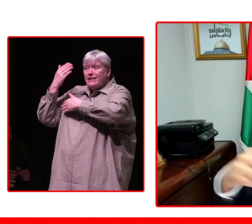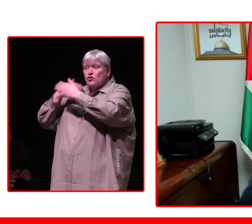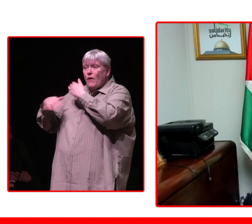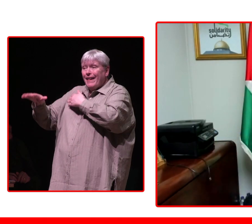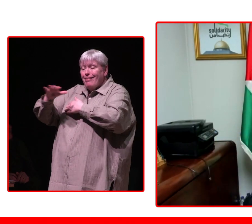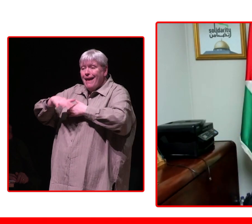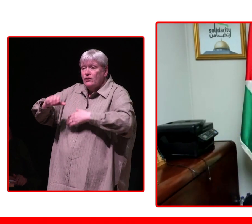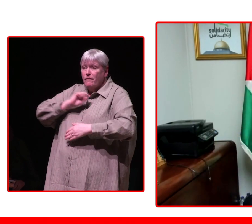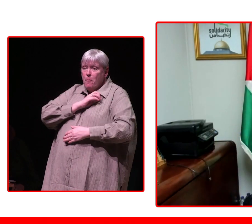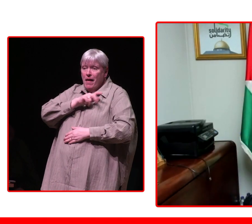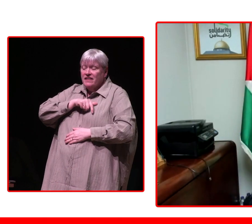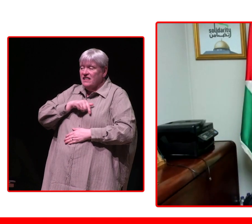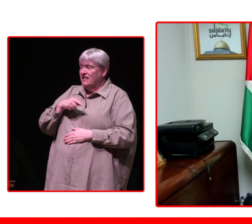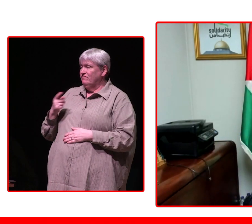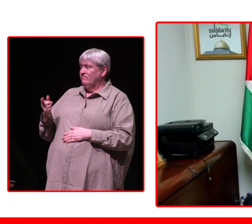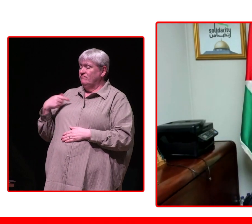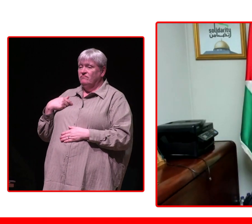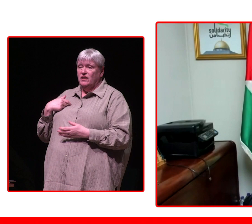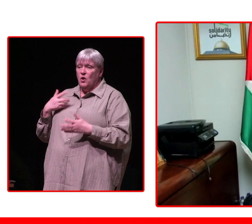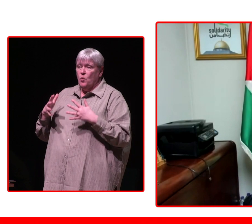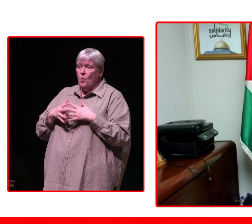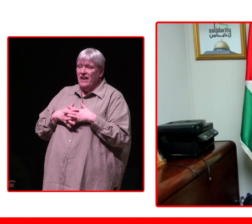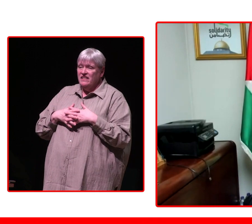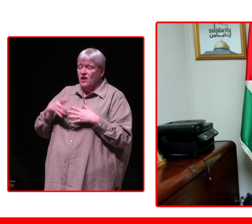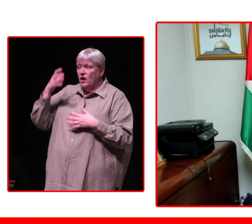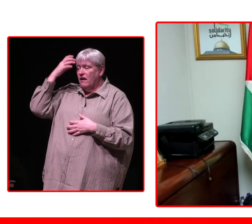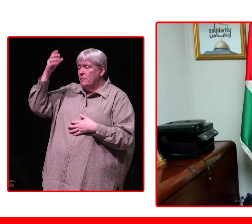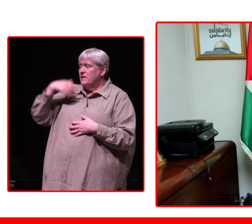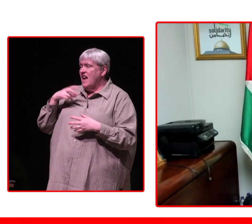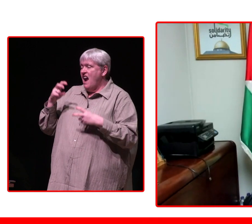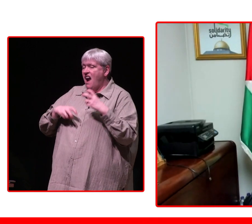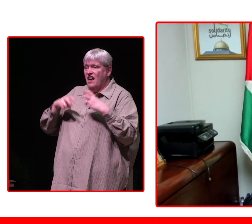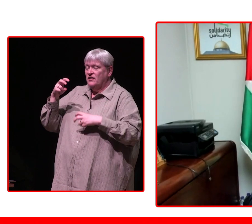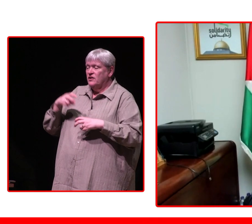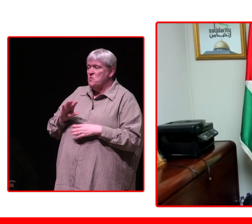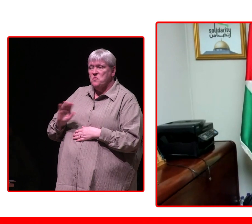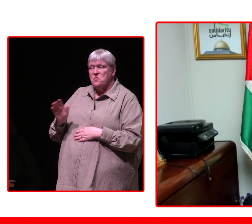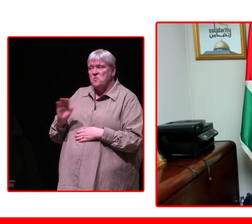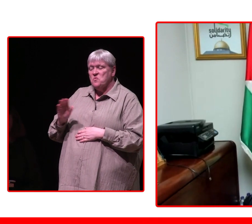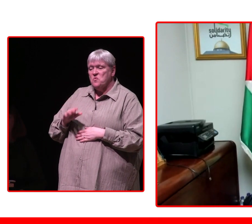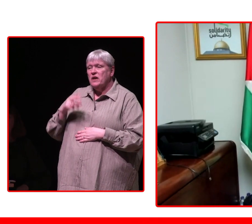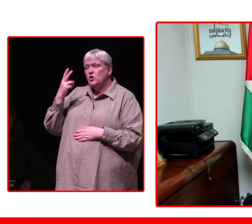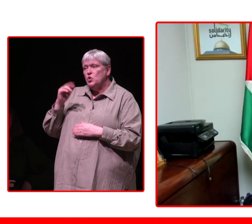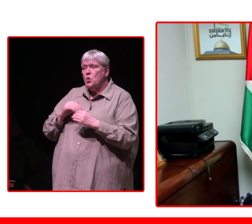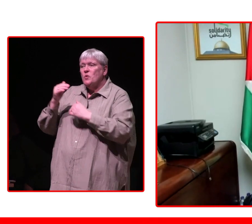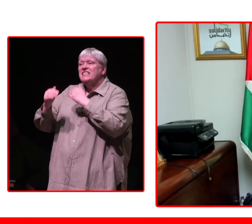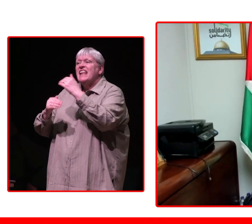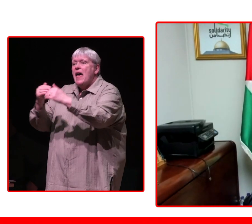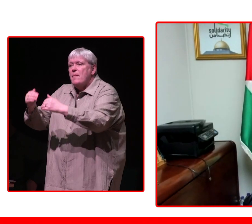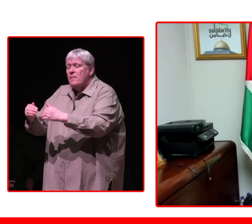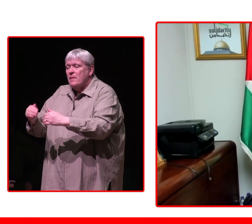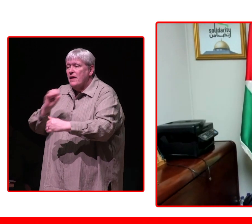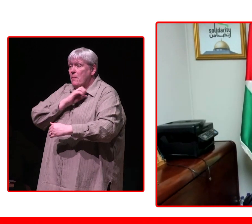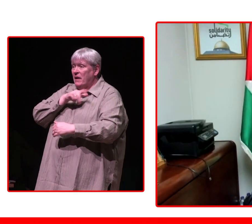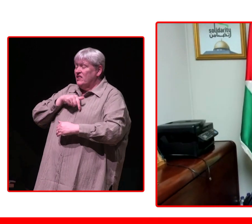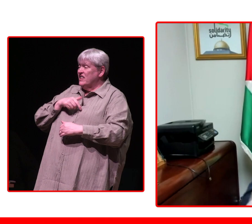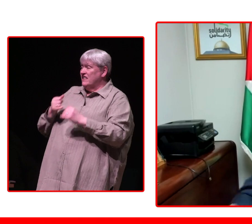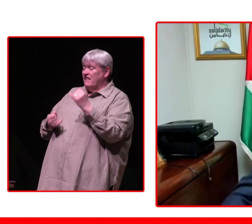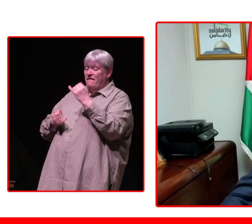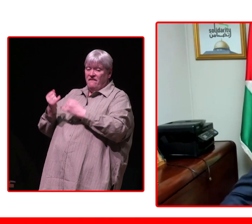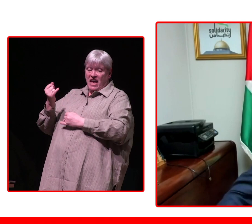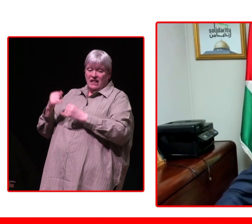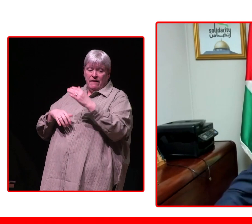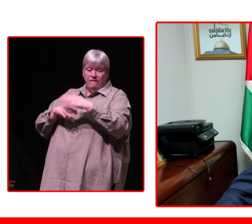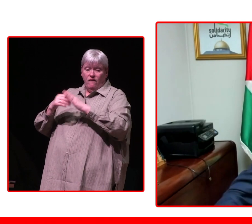Western governments argued we should pursue a two-state formula. Palestinians could finally, they said, fulfill our right